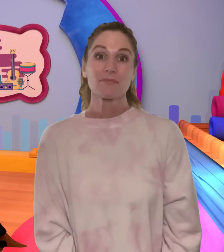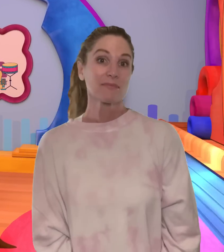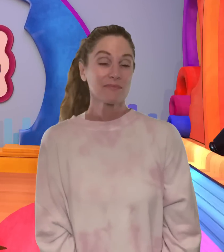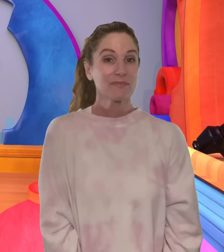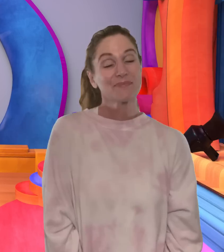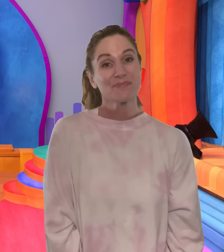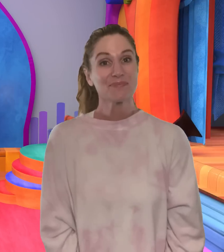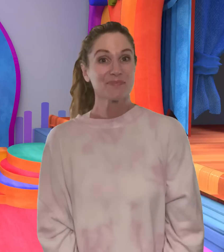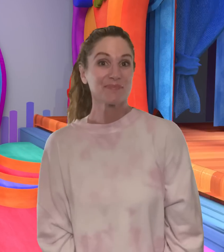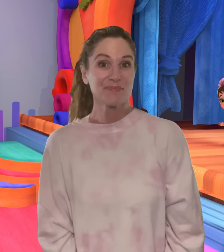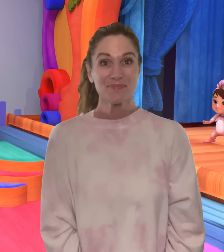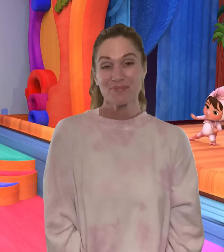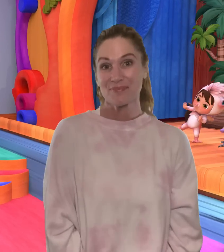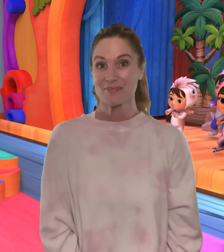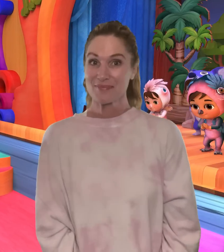Australia